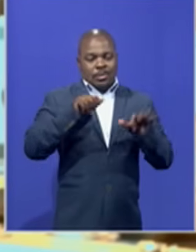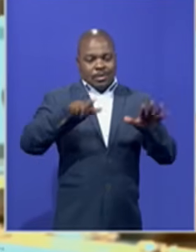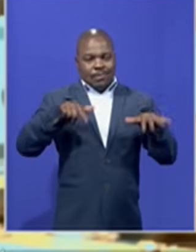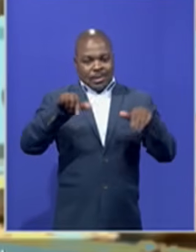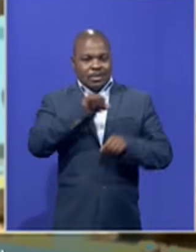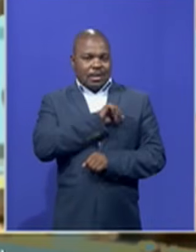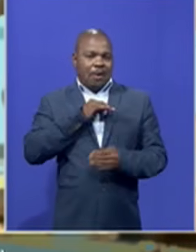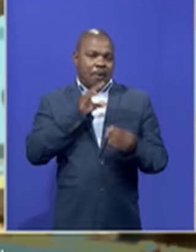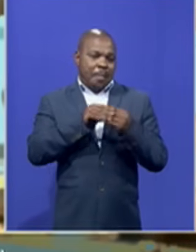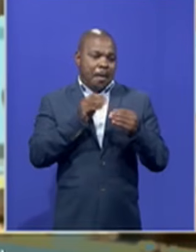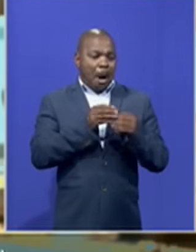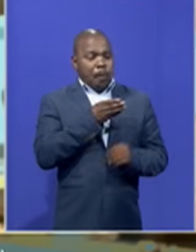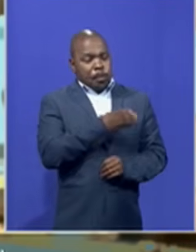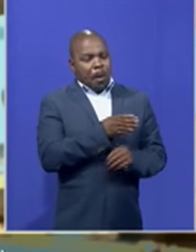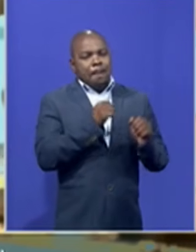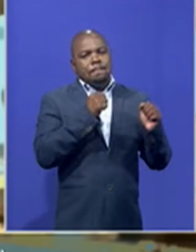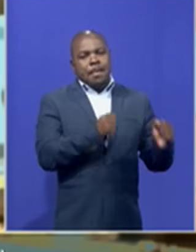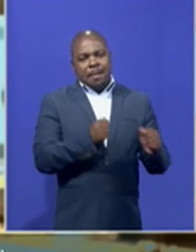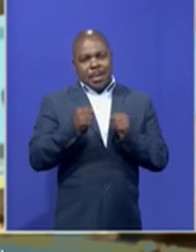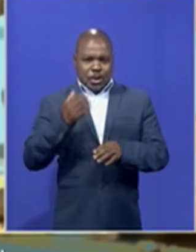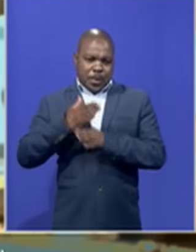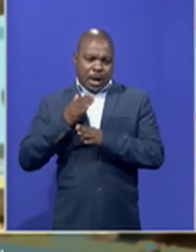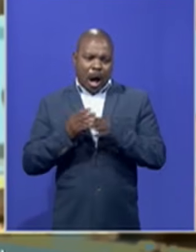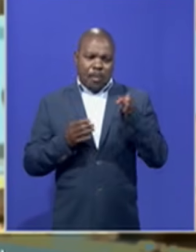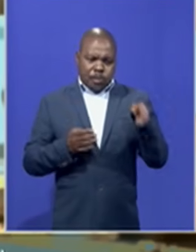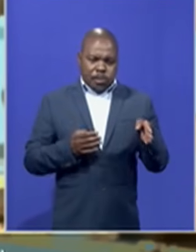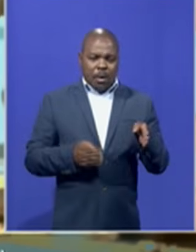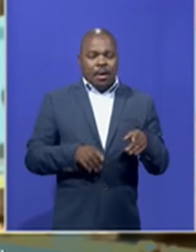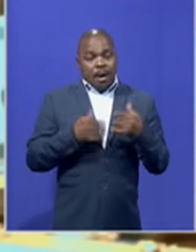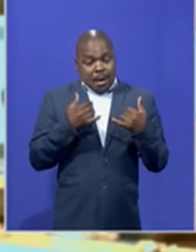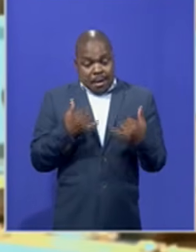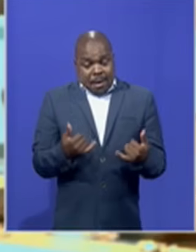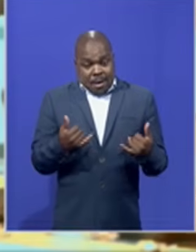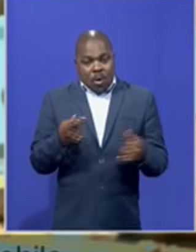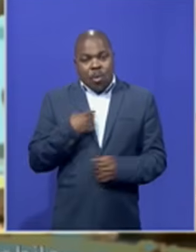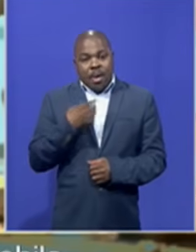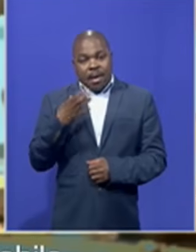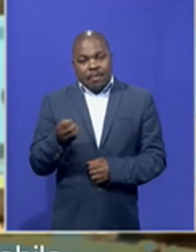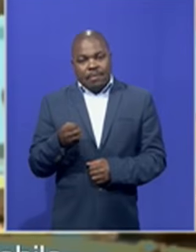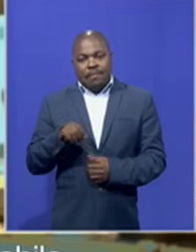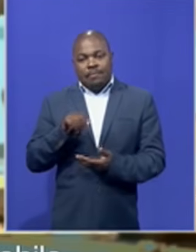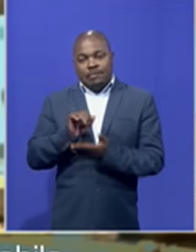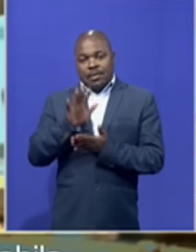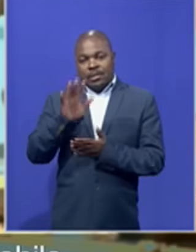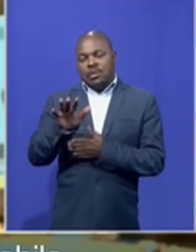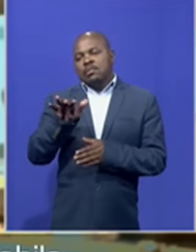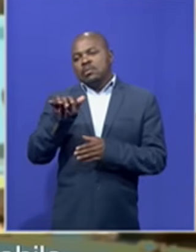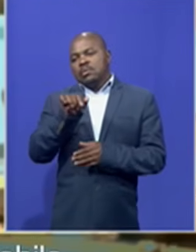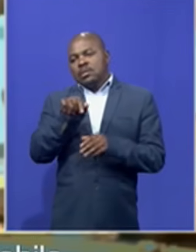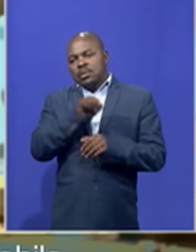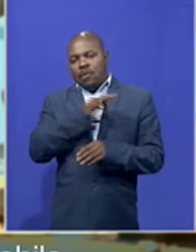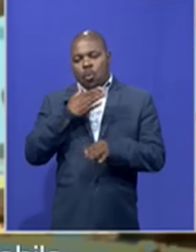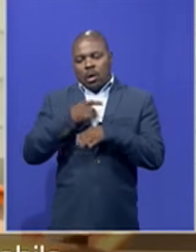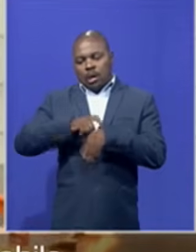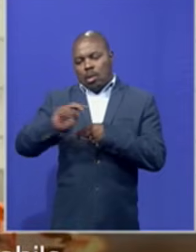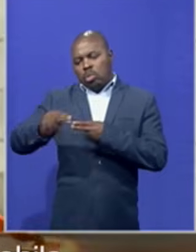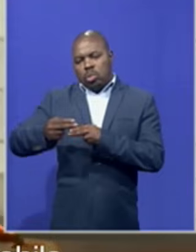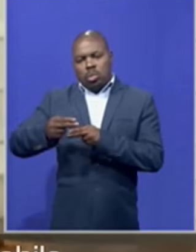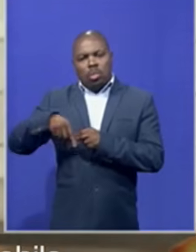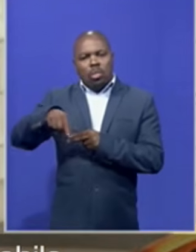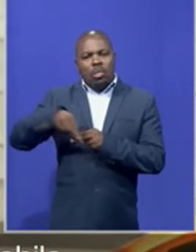staff members. They are permanently employed, and then currently we are having 15 casuals that we are